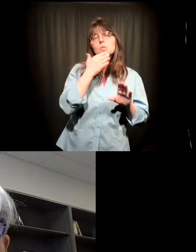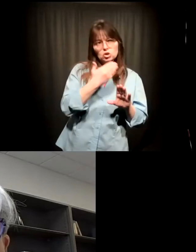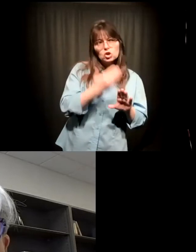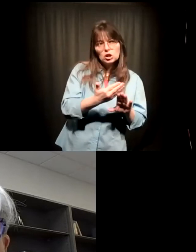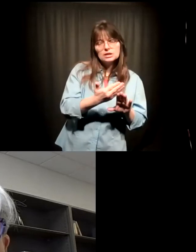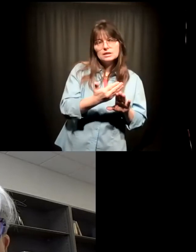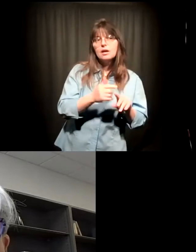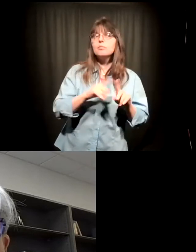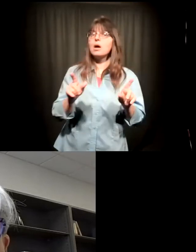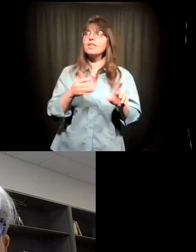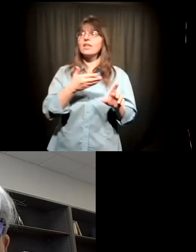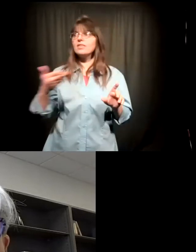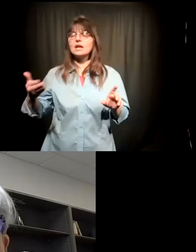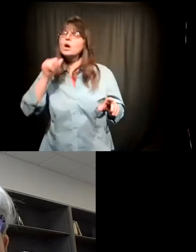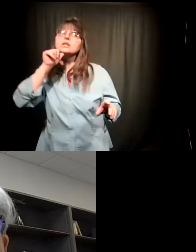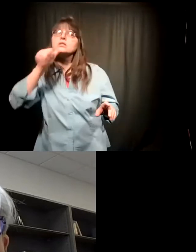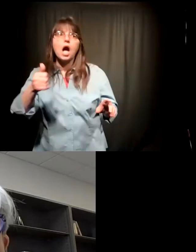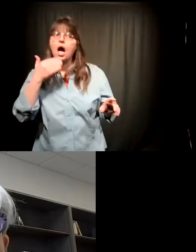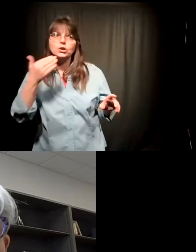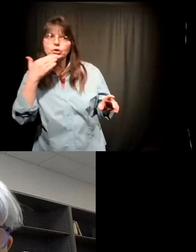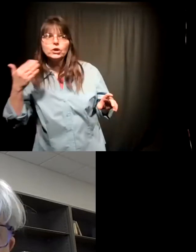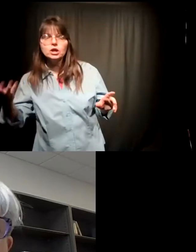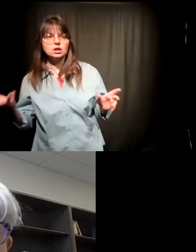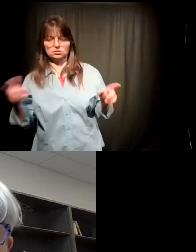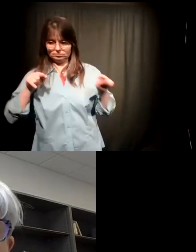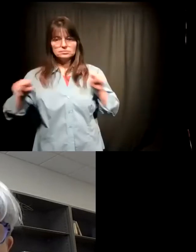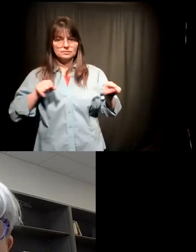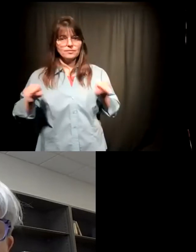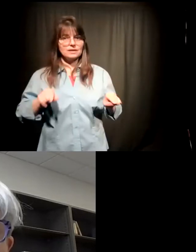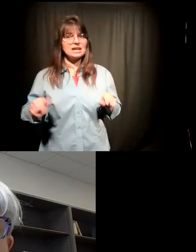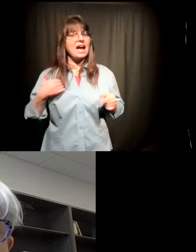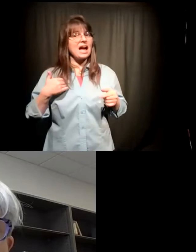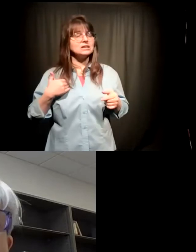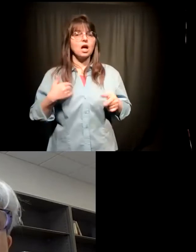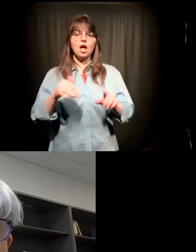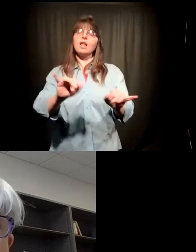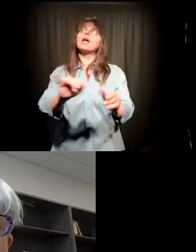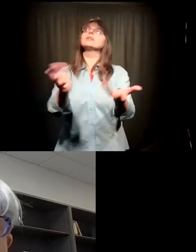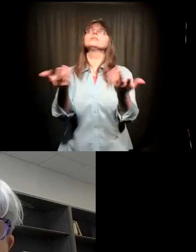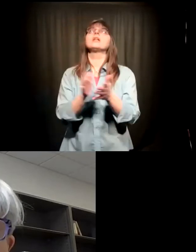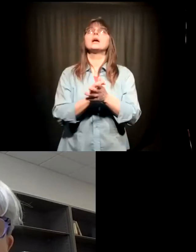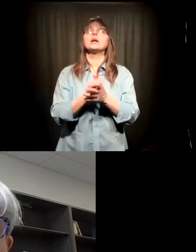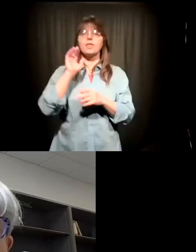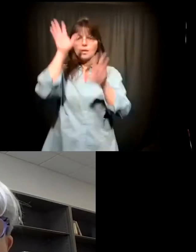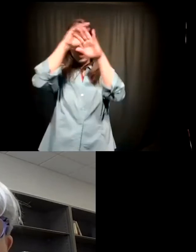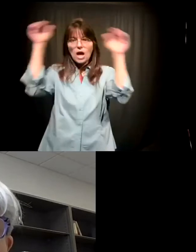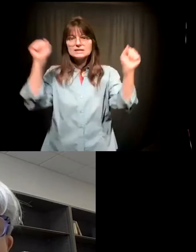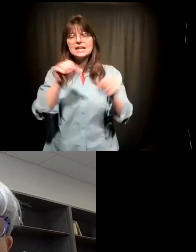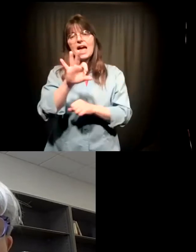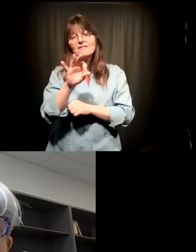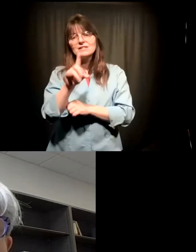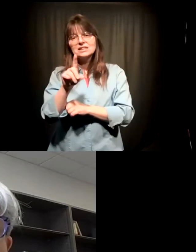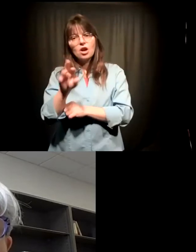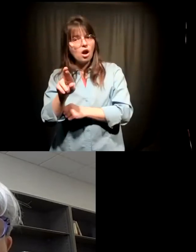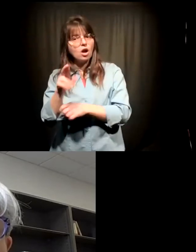but also the things he did that were not good. I mean, we see this with, President FDR, right? Like there are a lot of people who